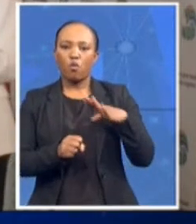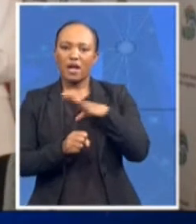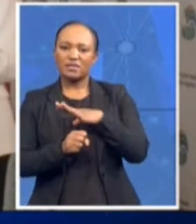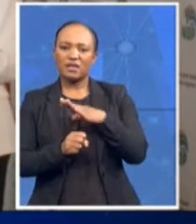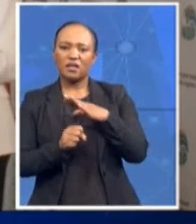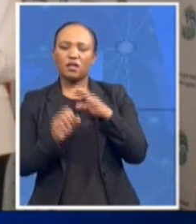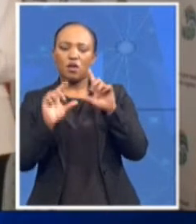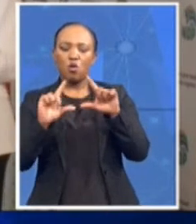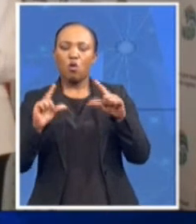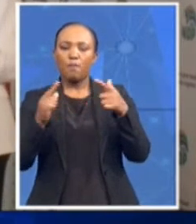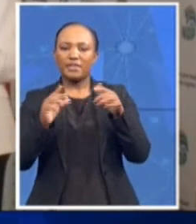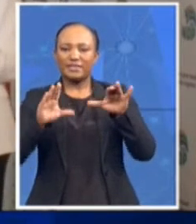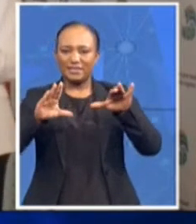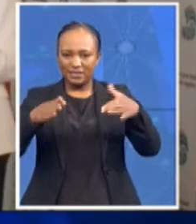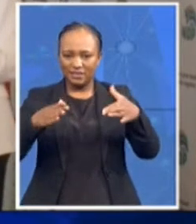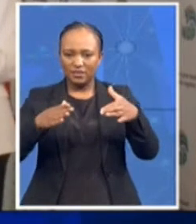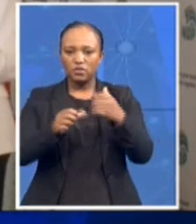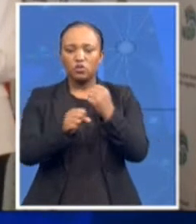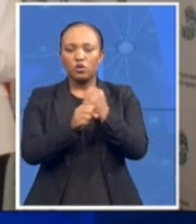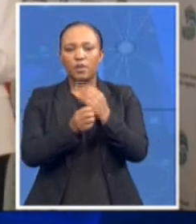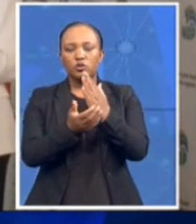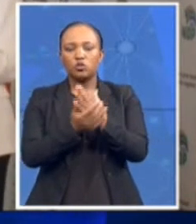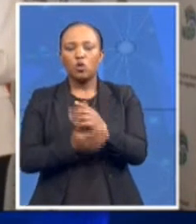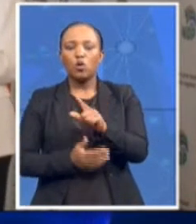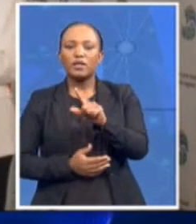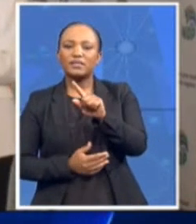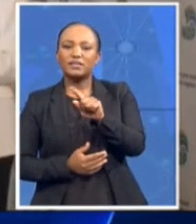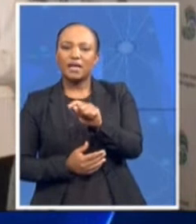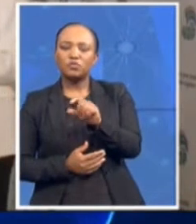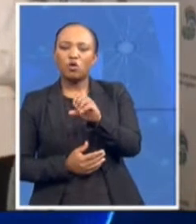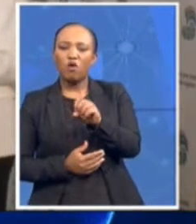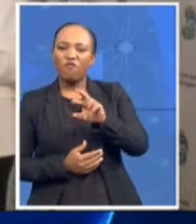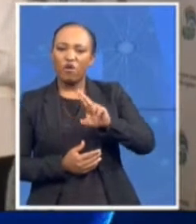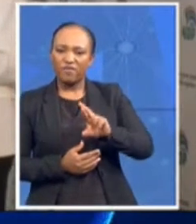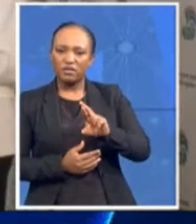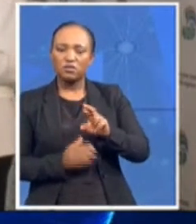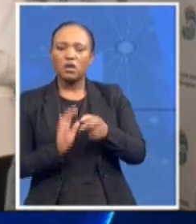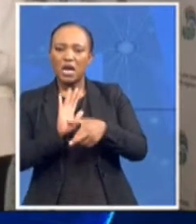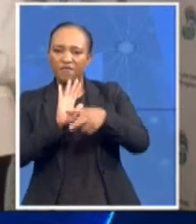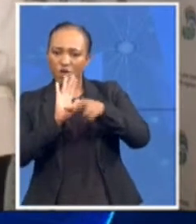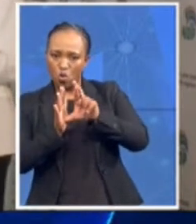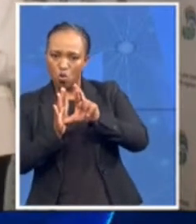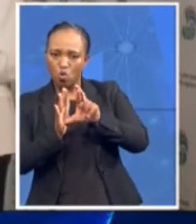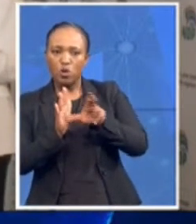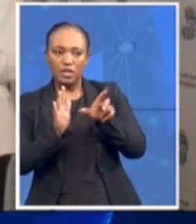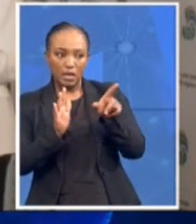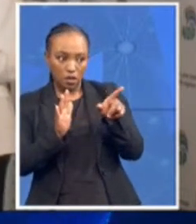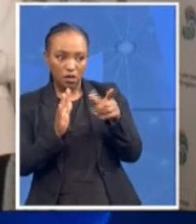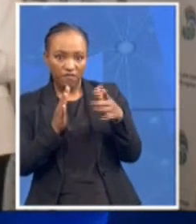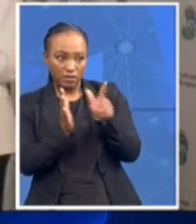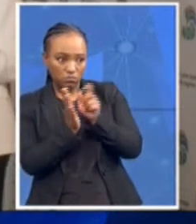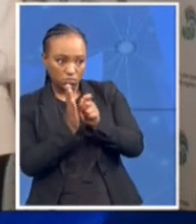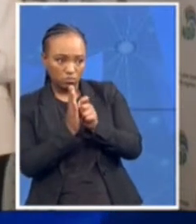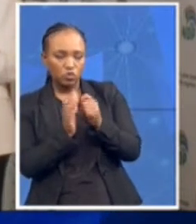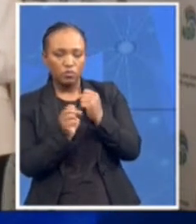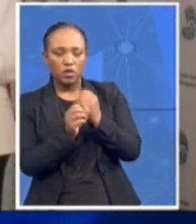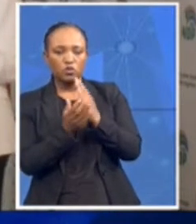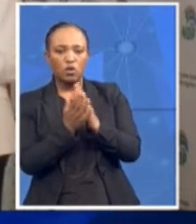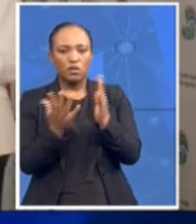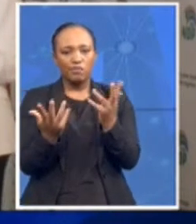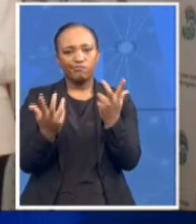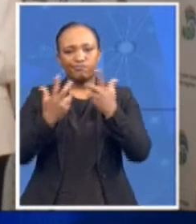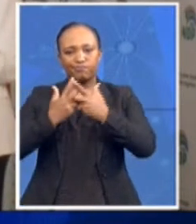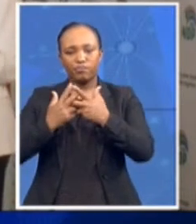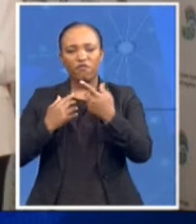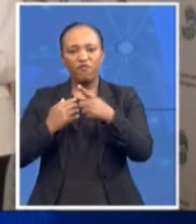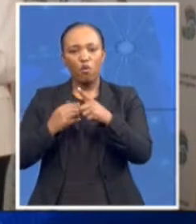of reference are reviewed and that they are fit for purpose. We will be capacitating councillors to effectively discharge their